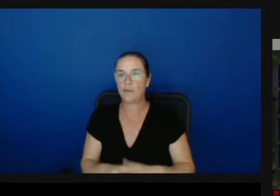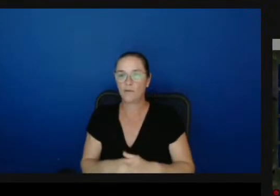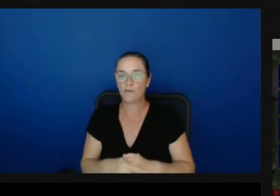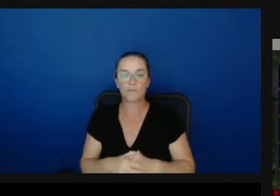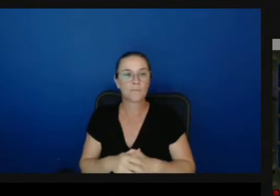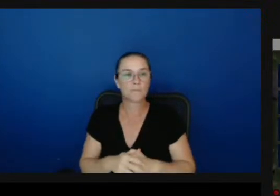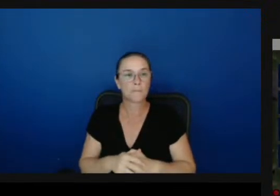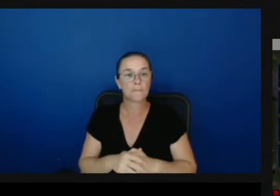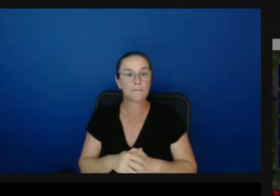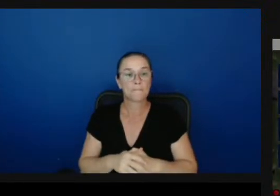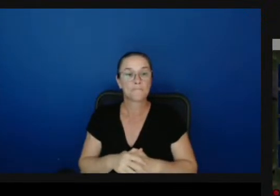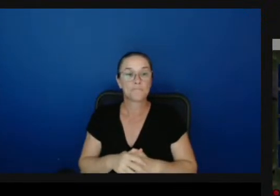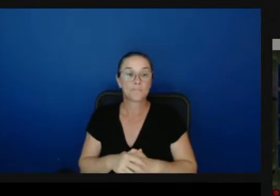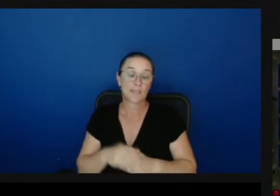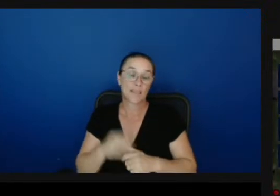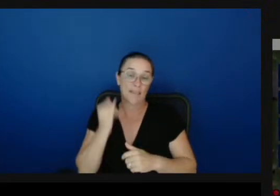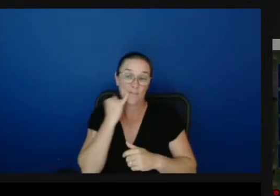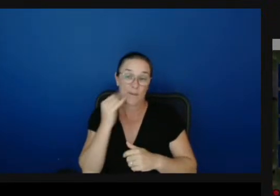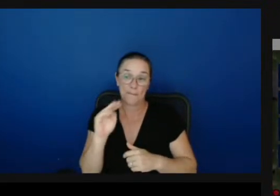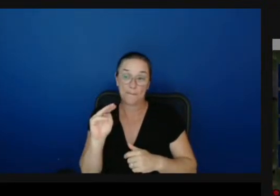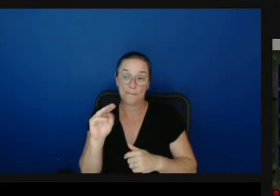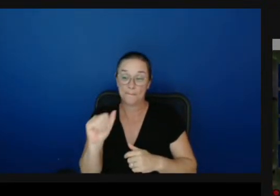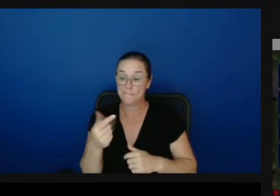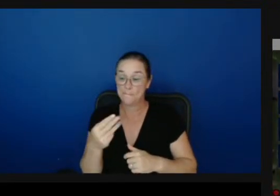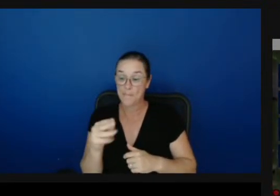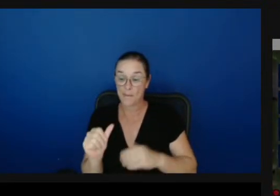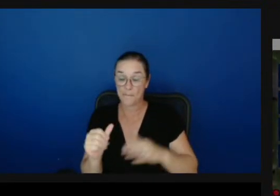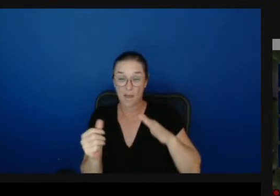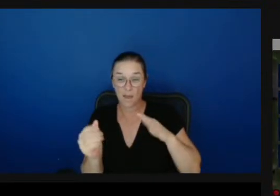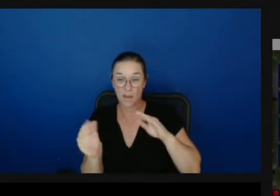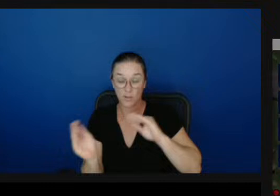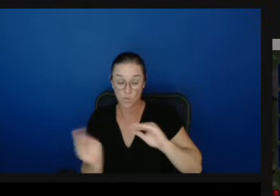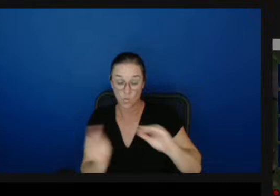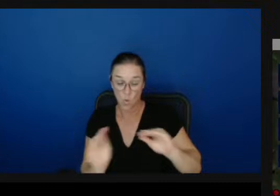is magma continuing to move as far as it can, pressurizing,